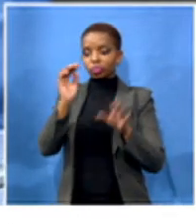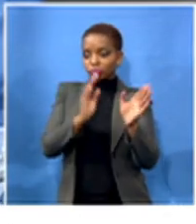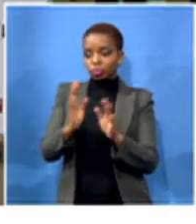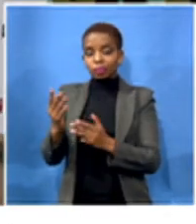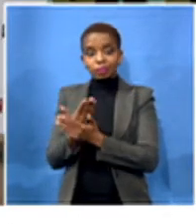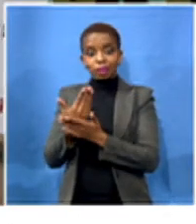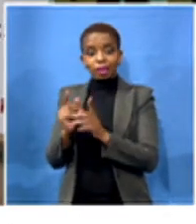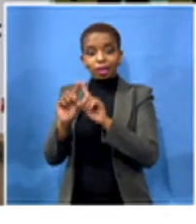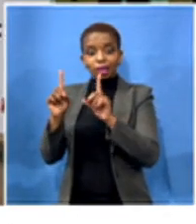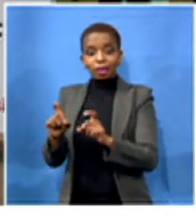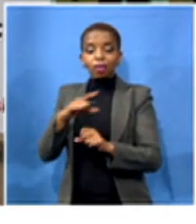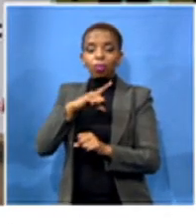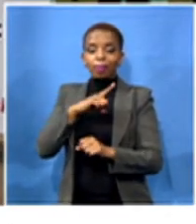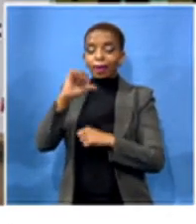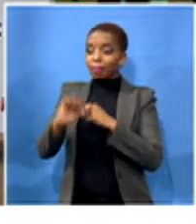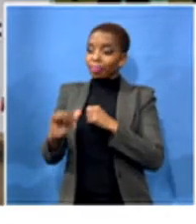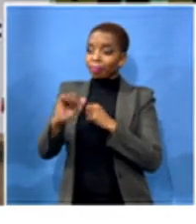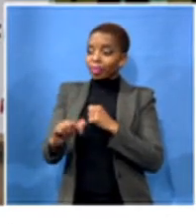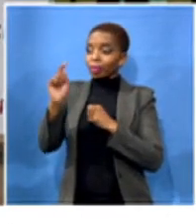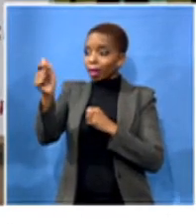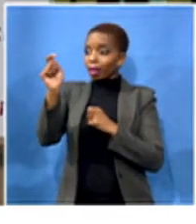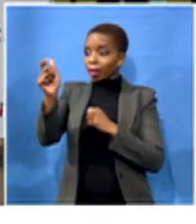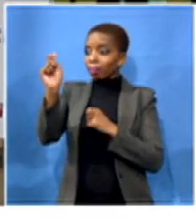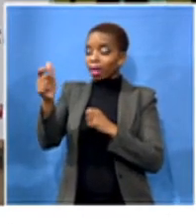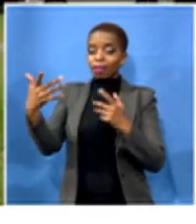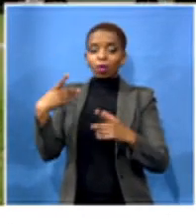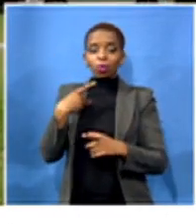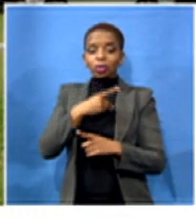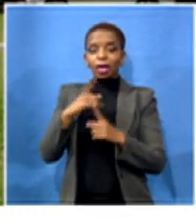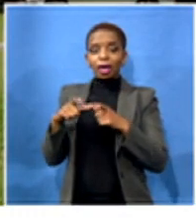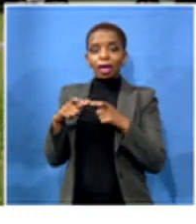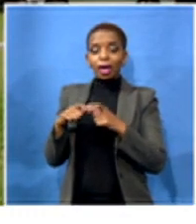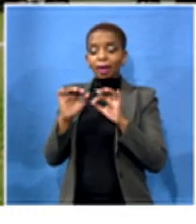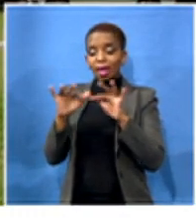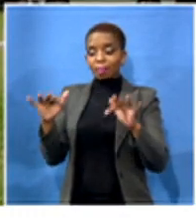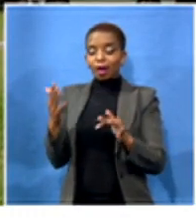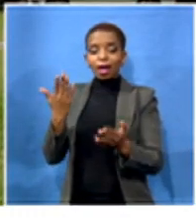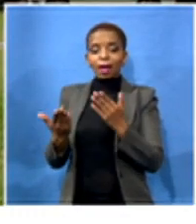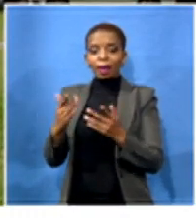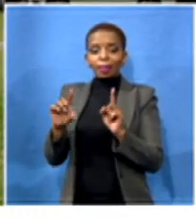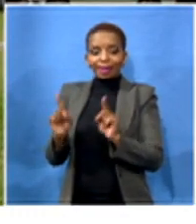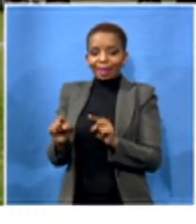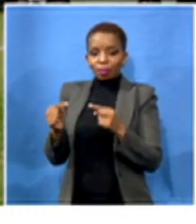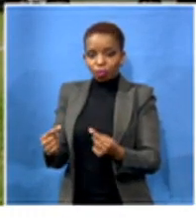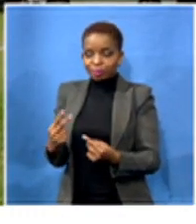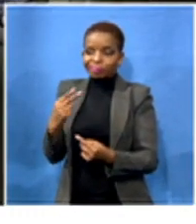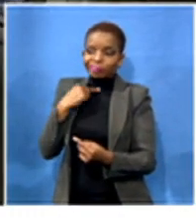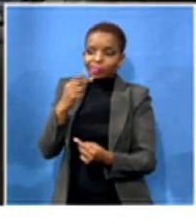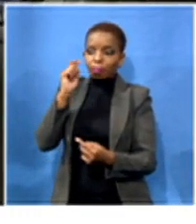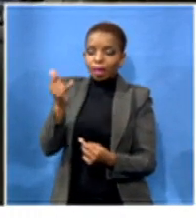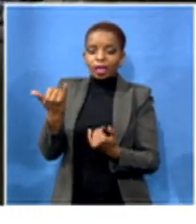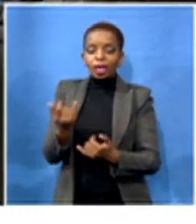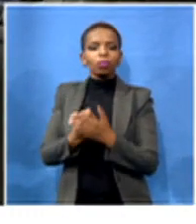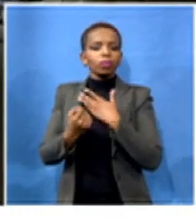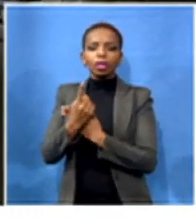that premiums are payable on a monthly basis and some people can't or have not paid. What happens? I mean, this is something I